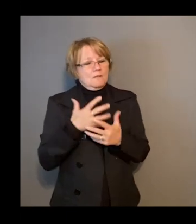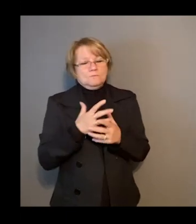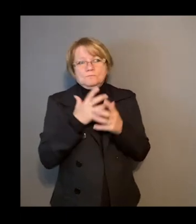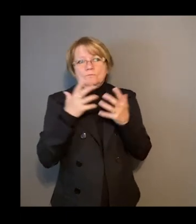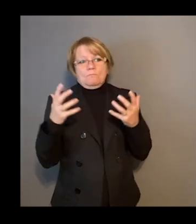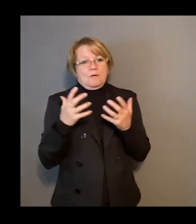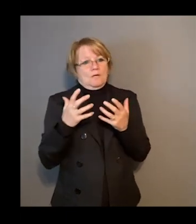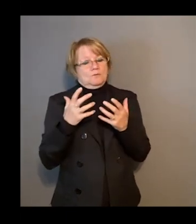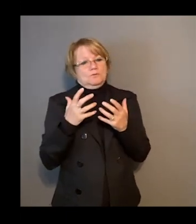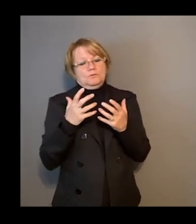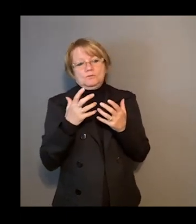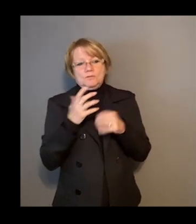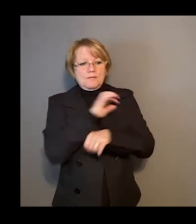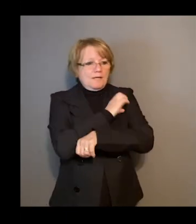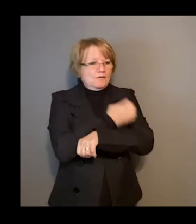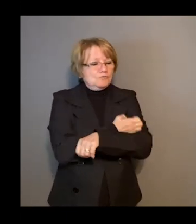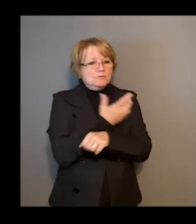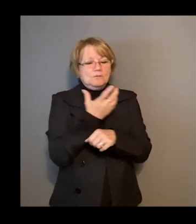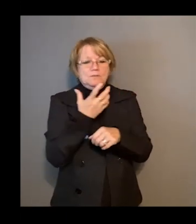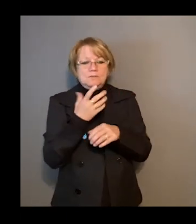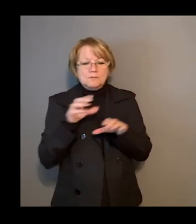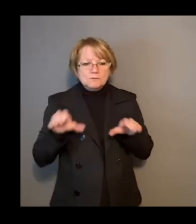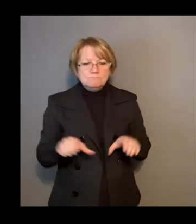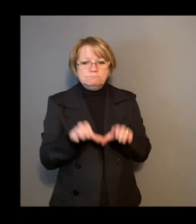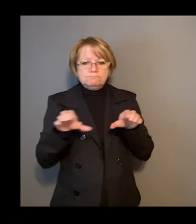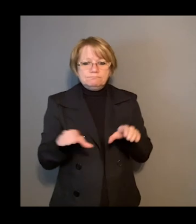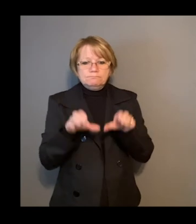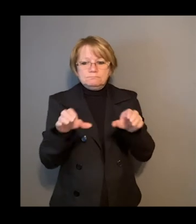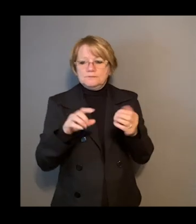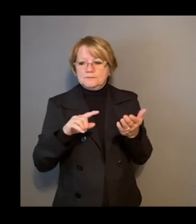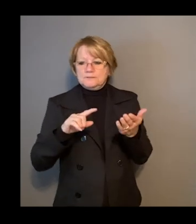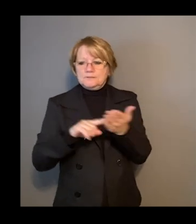places that it's like sometimes